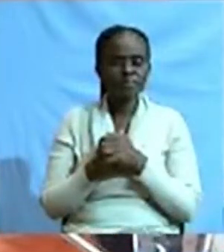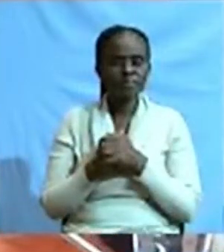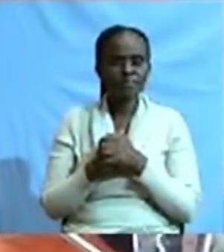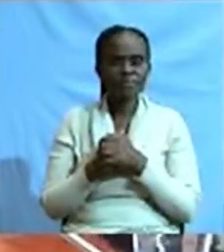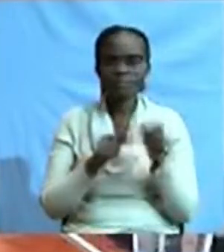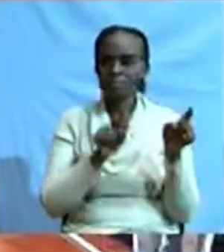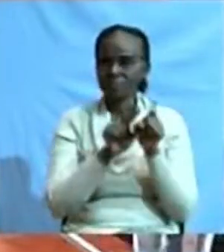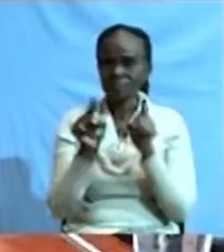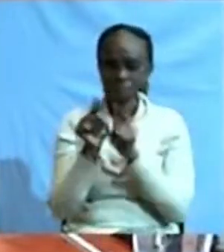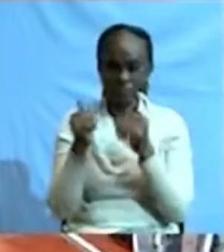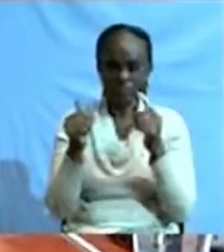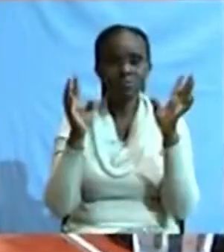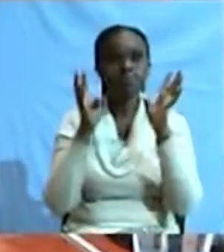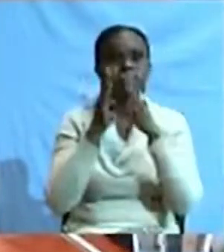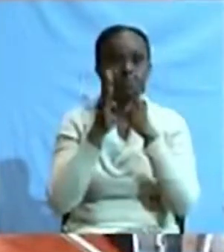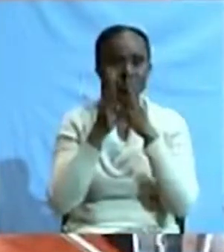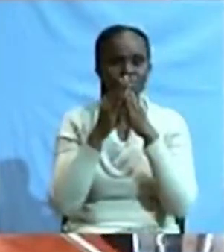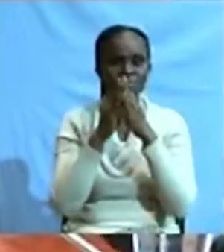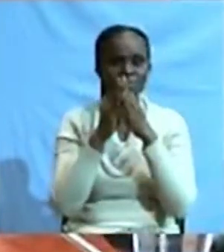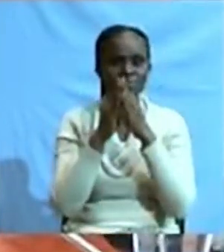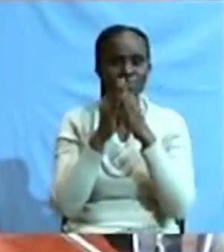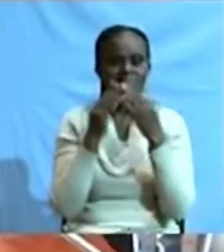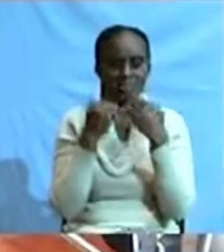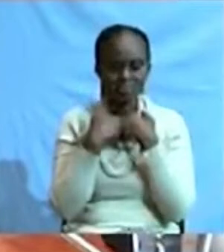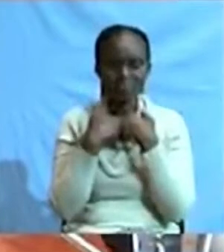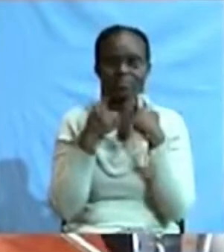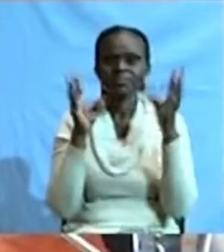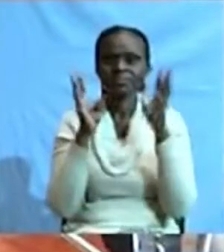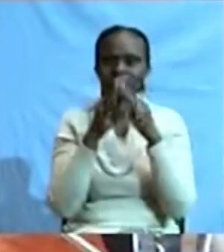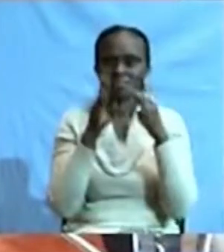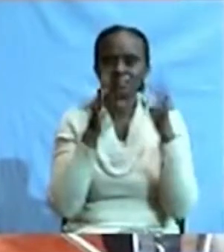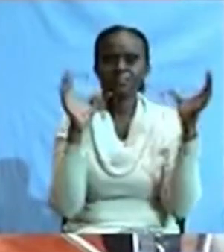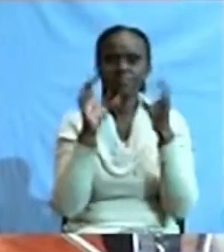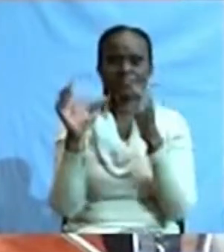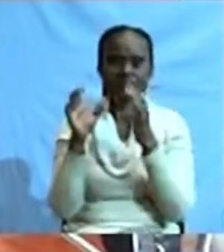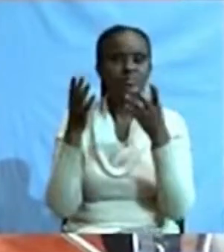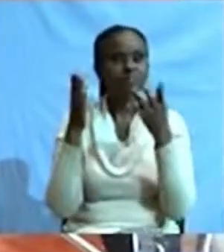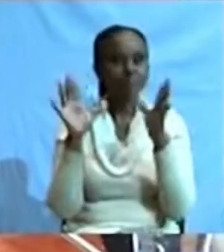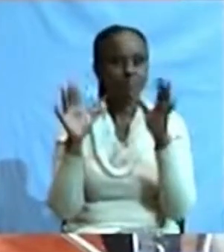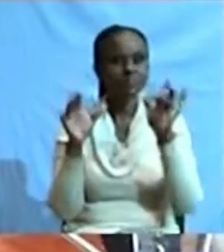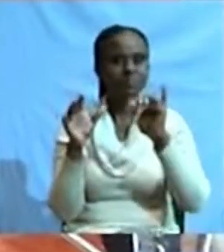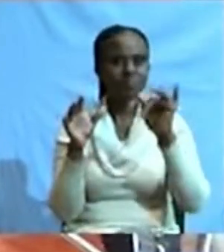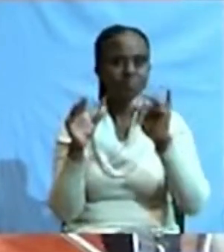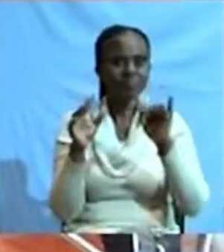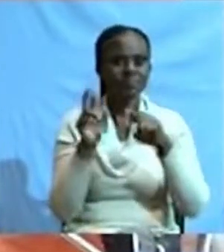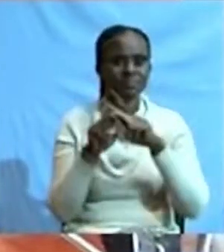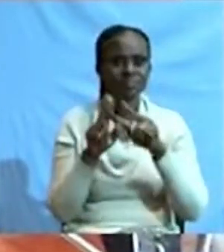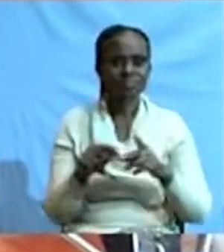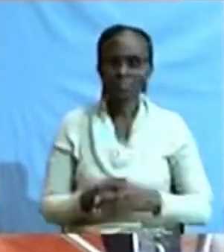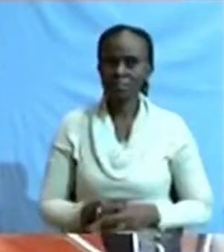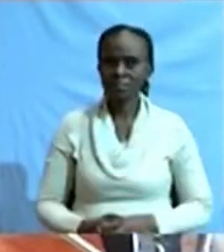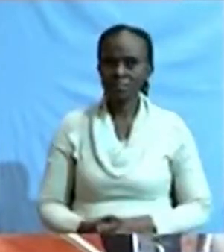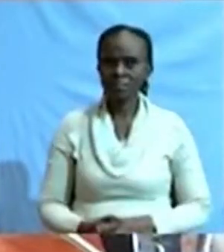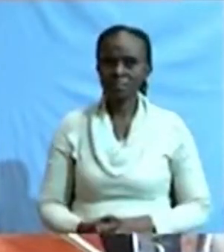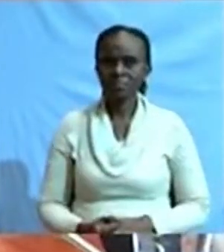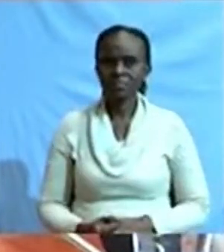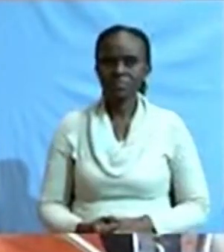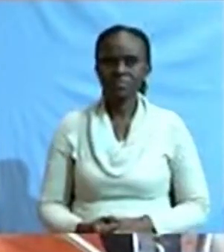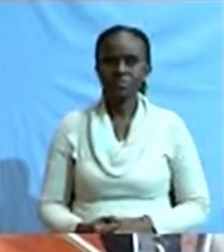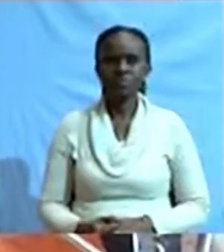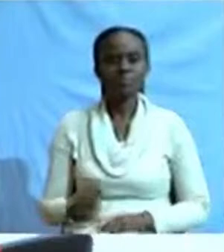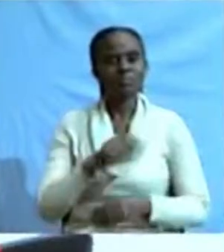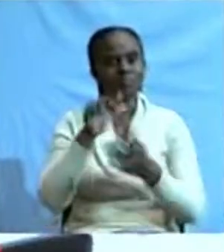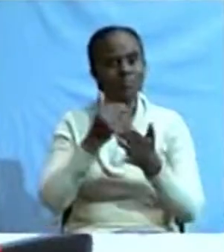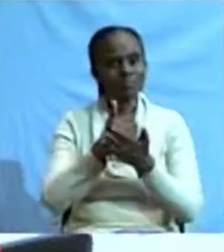then also the meetings. We've held some community meetings. Yes, yes, Chair. No, those are the see, ones that I can safely say. All